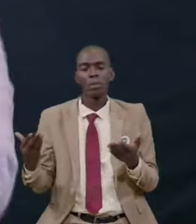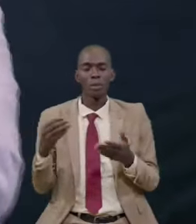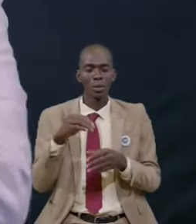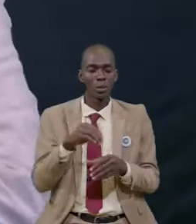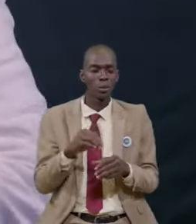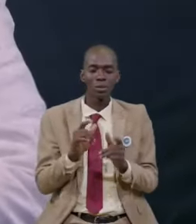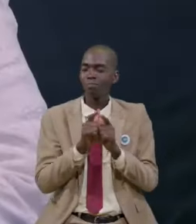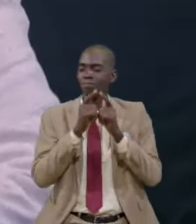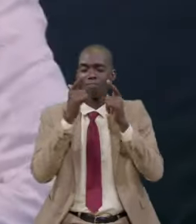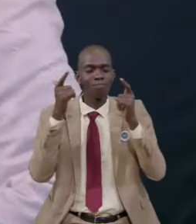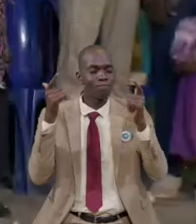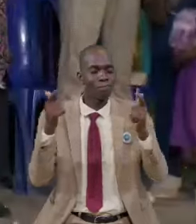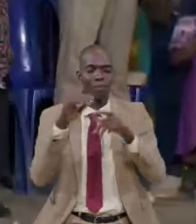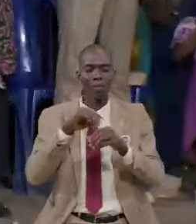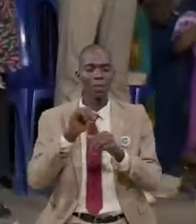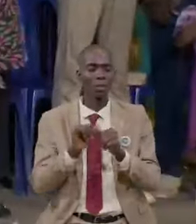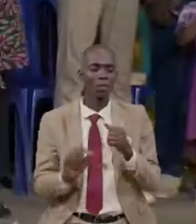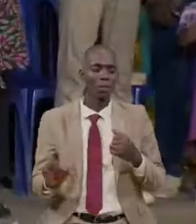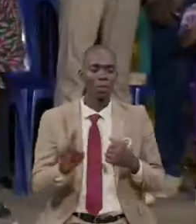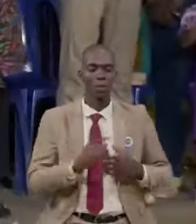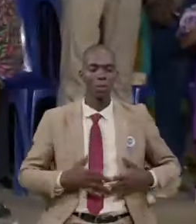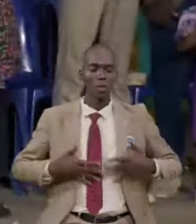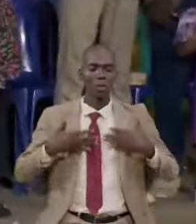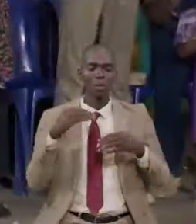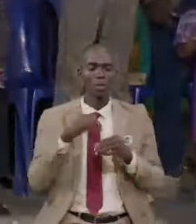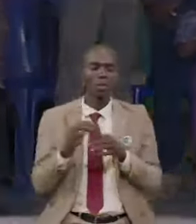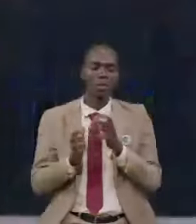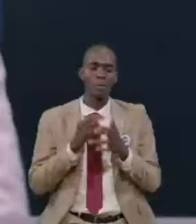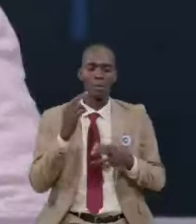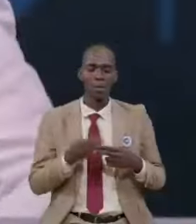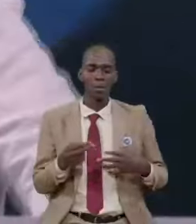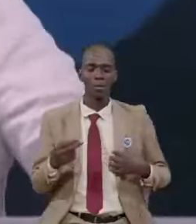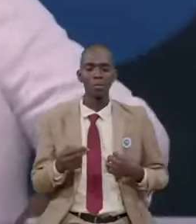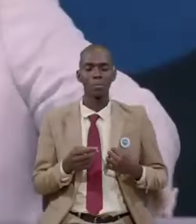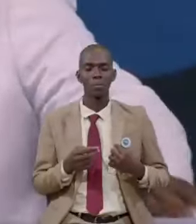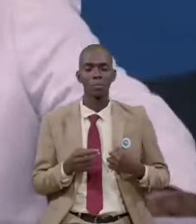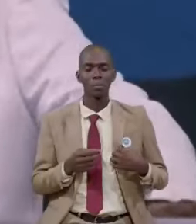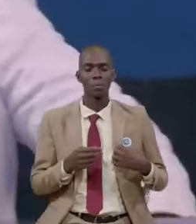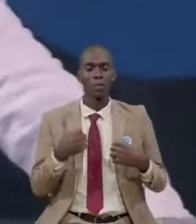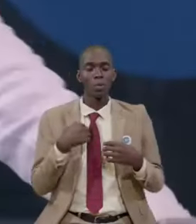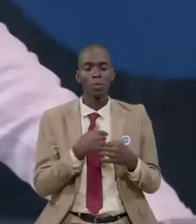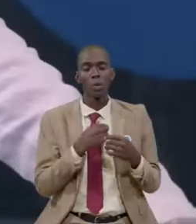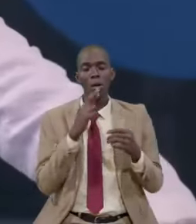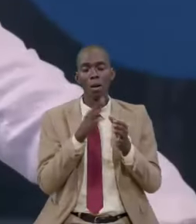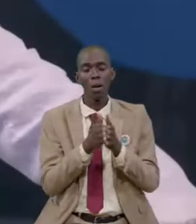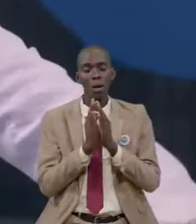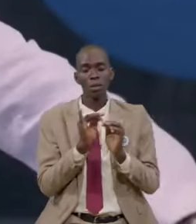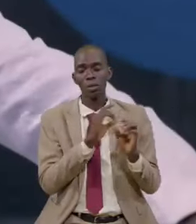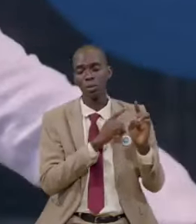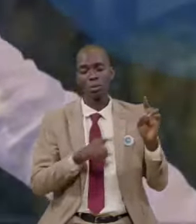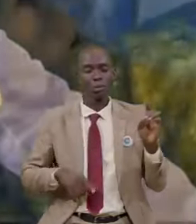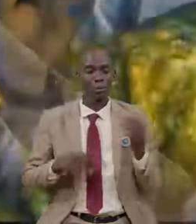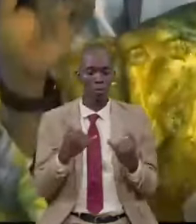in Jesus' name. We're asking that tonight you do something